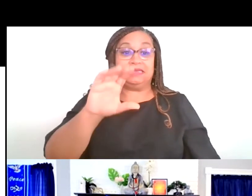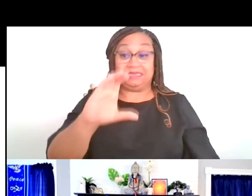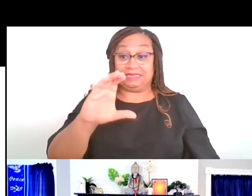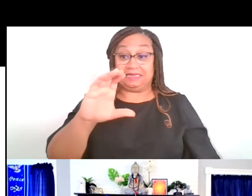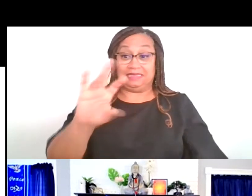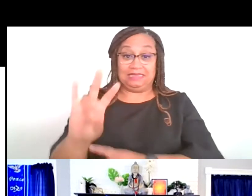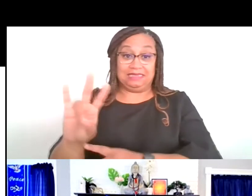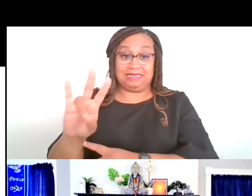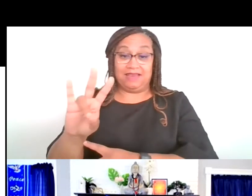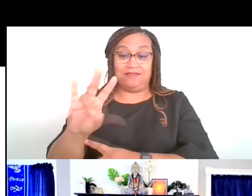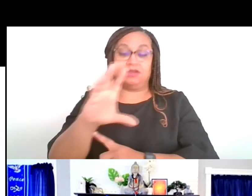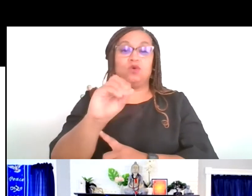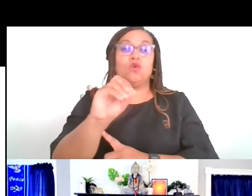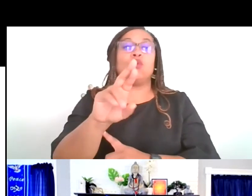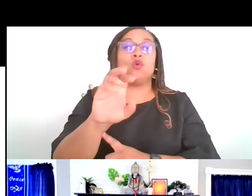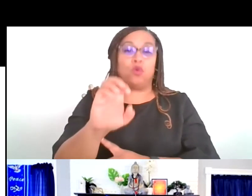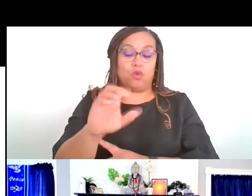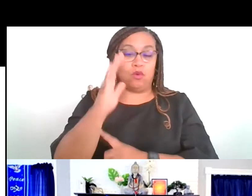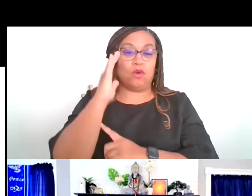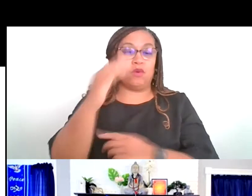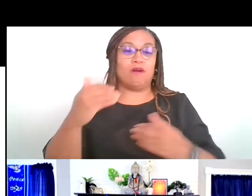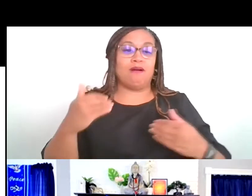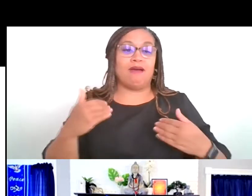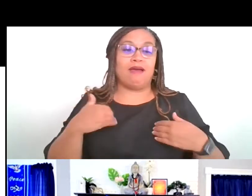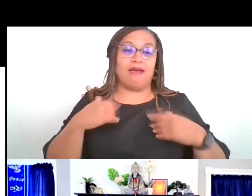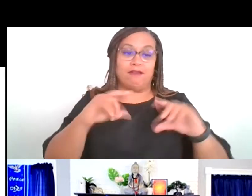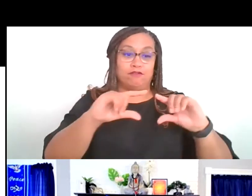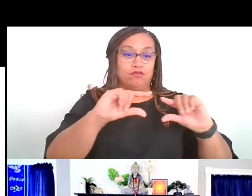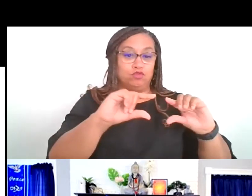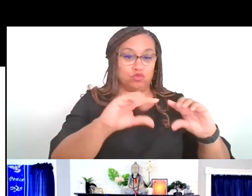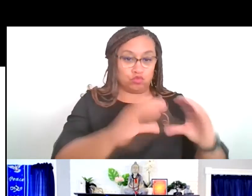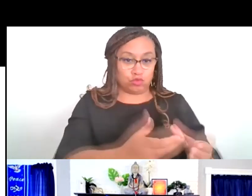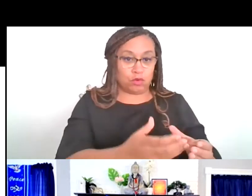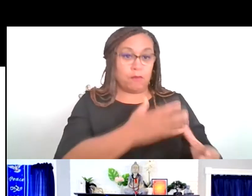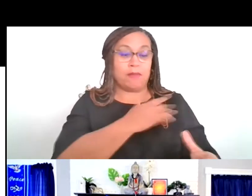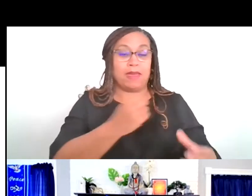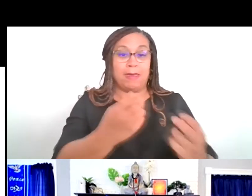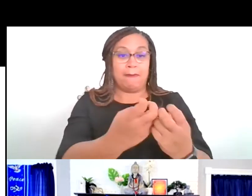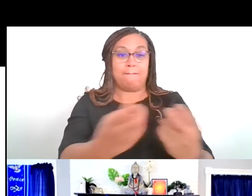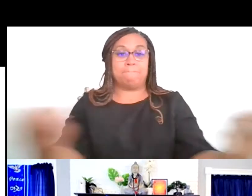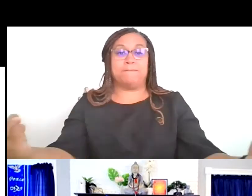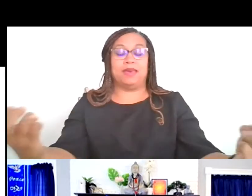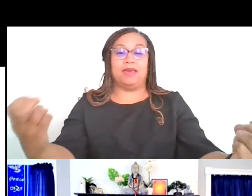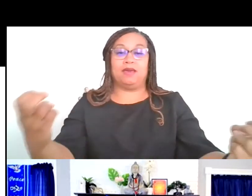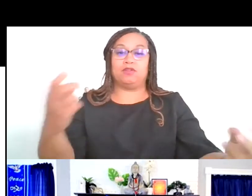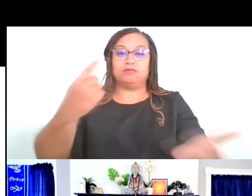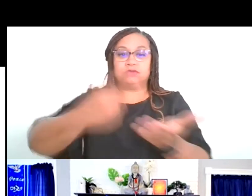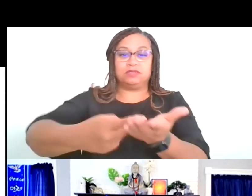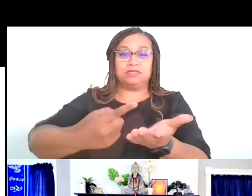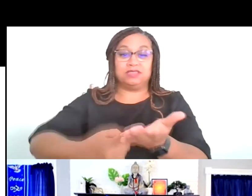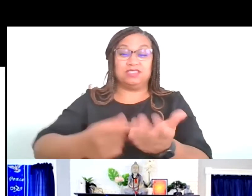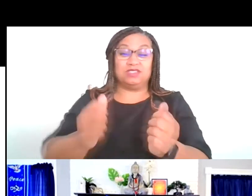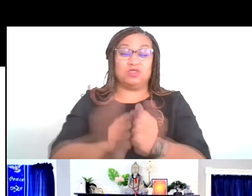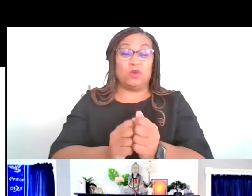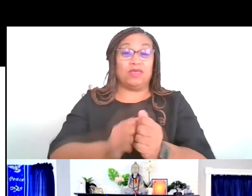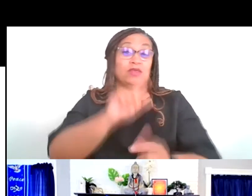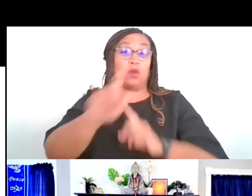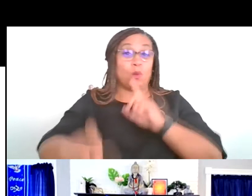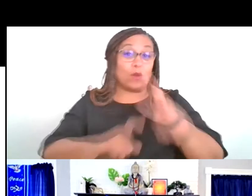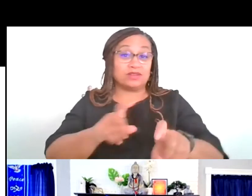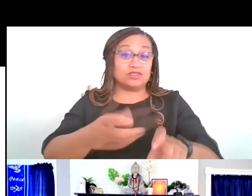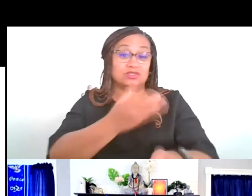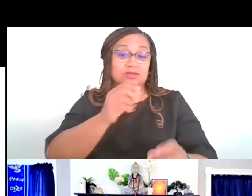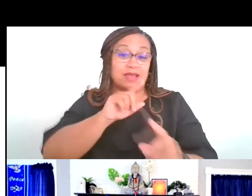Core will have group and panel discussions with Q's and A's to encourage open,